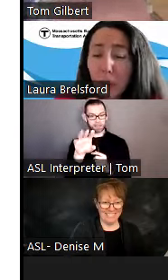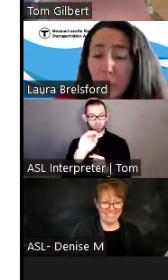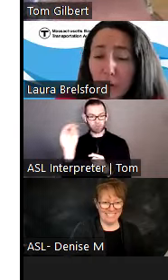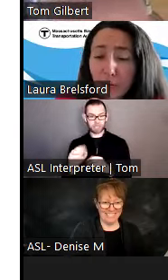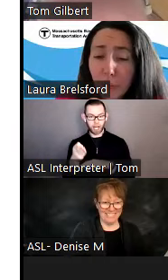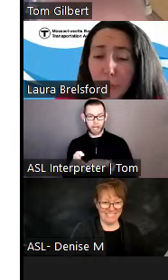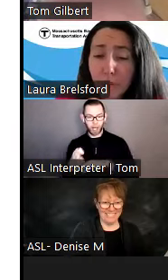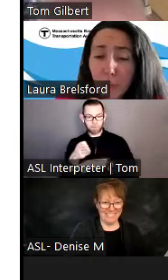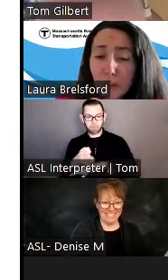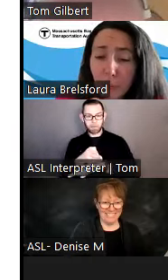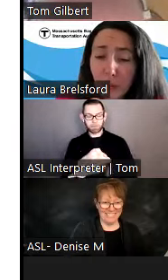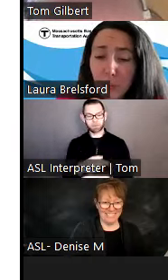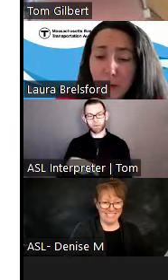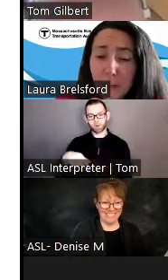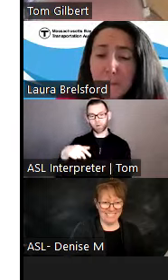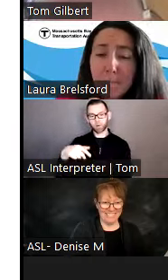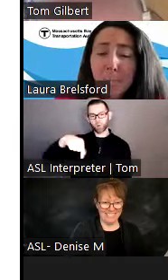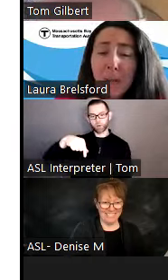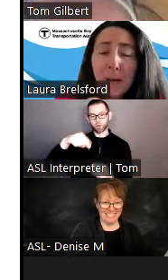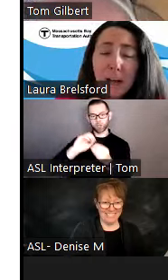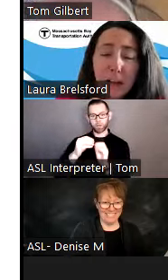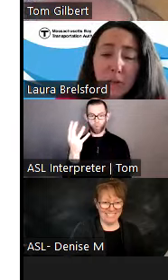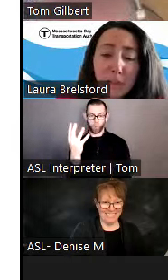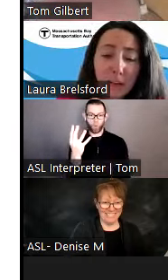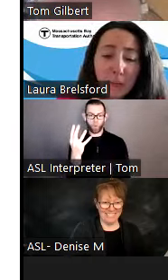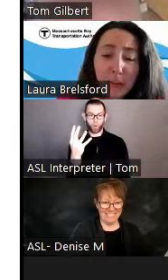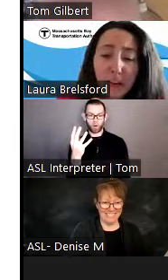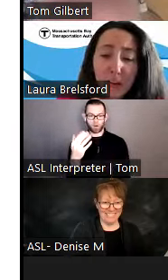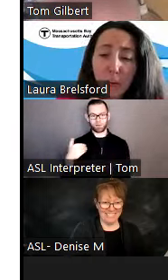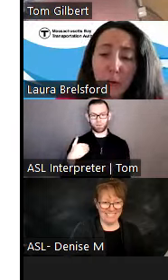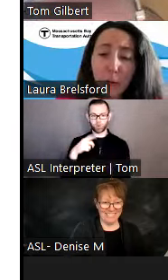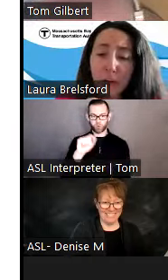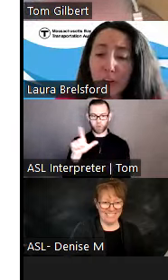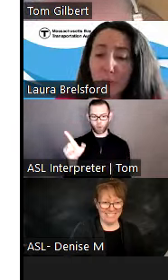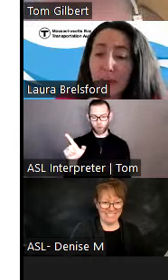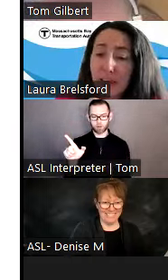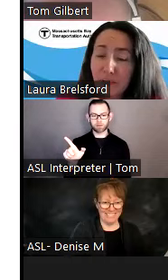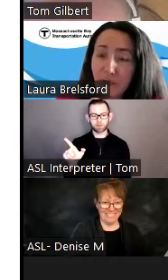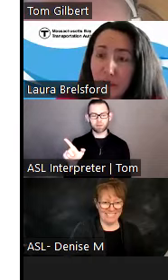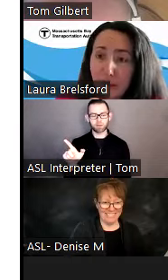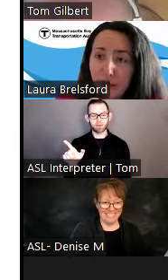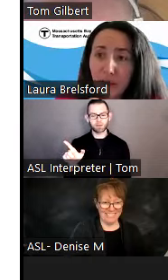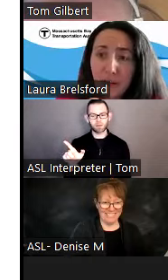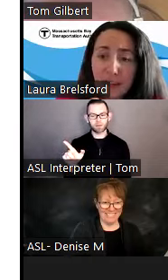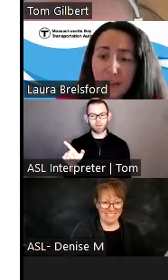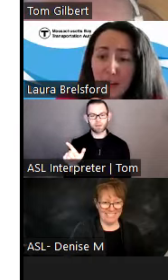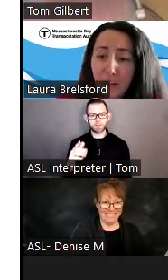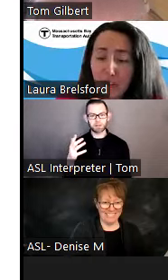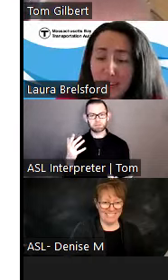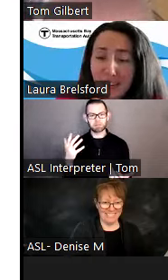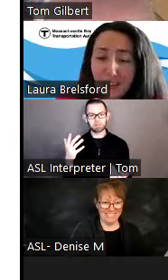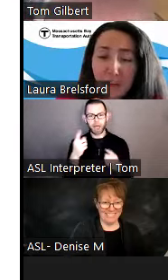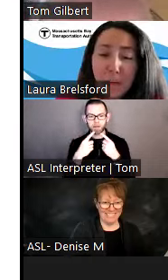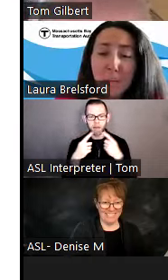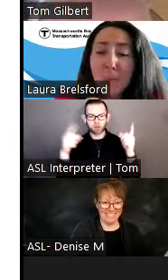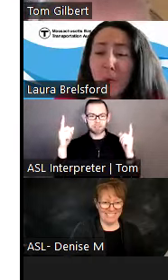In Q4 of 2021, announcements on the red line were recorded to be very clear and easy to